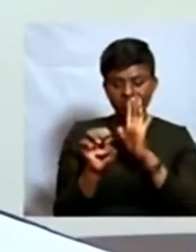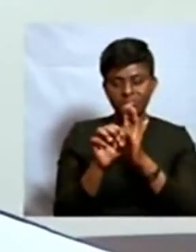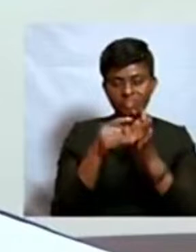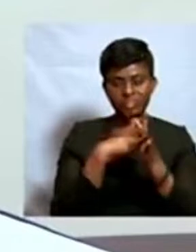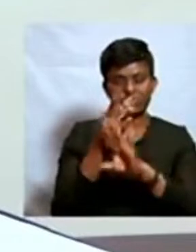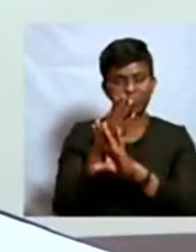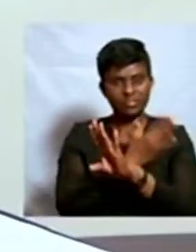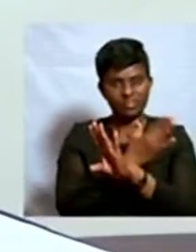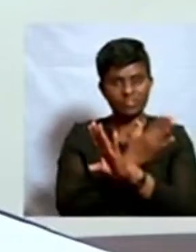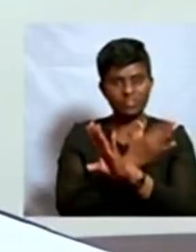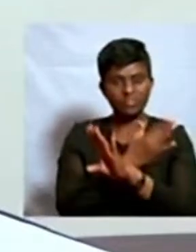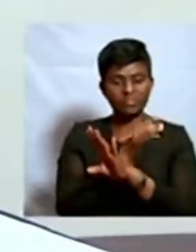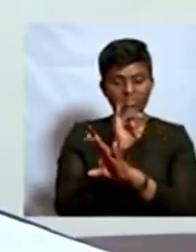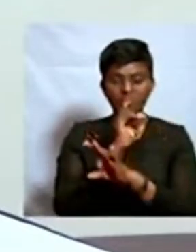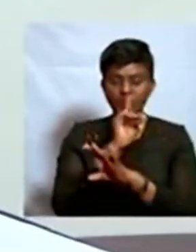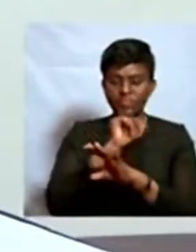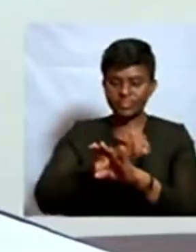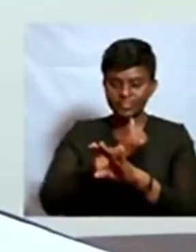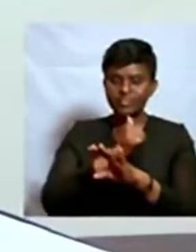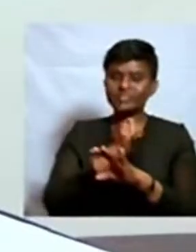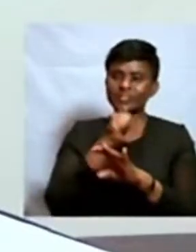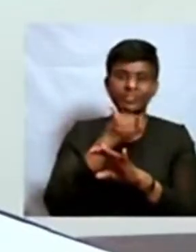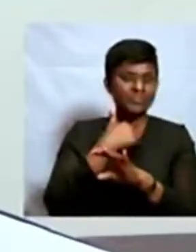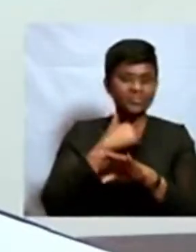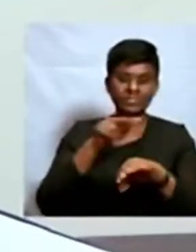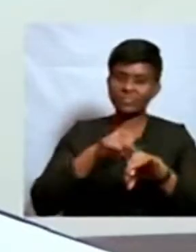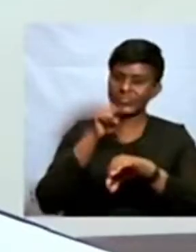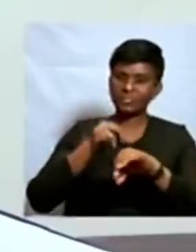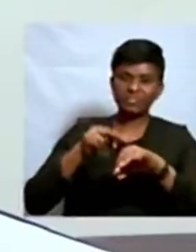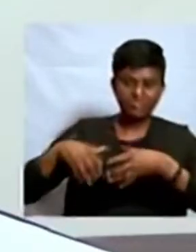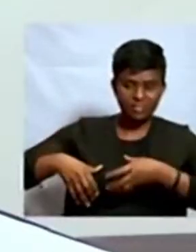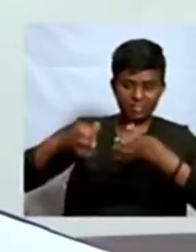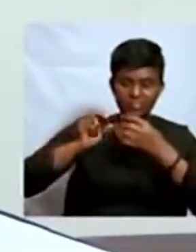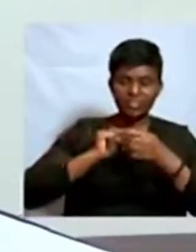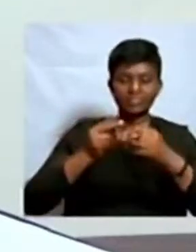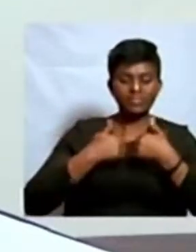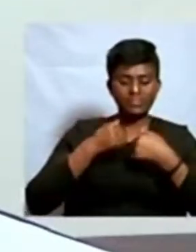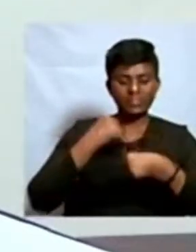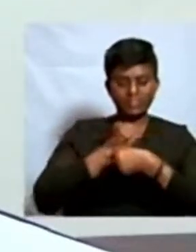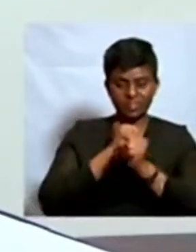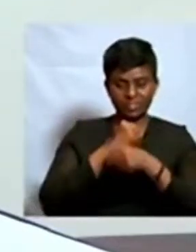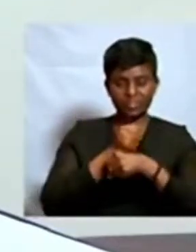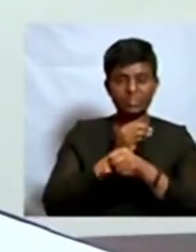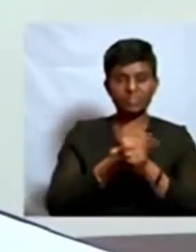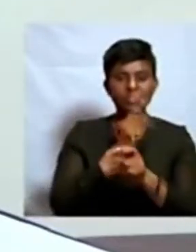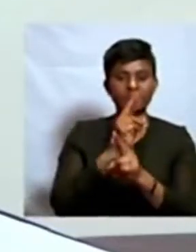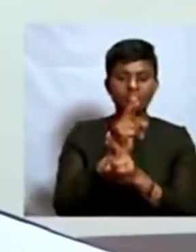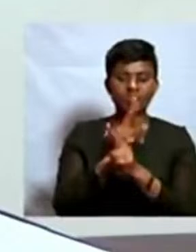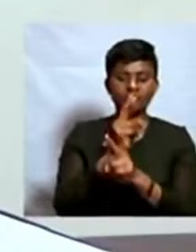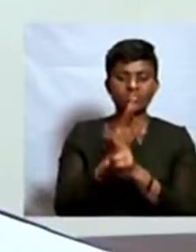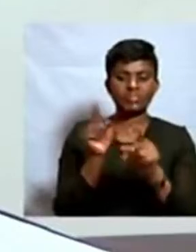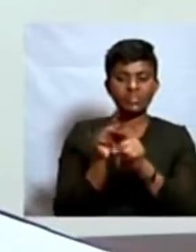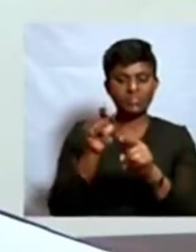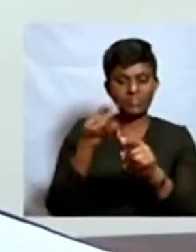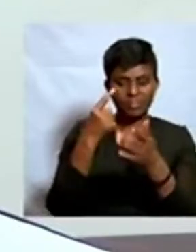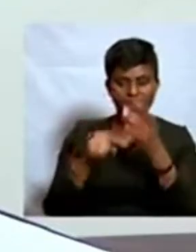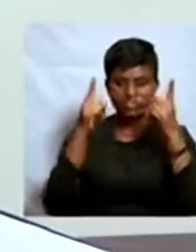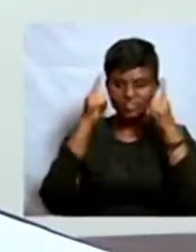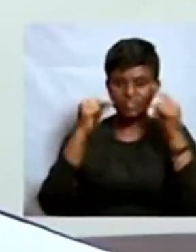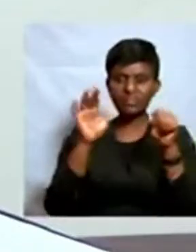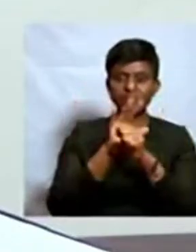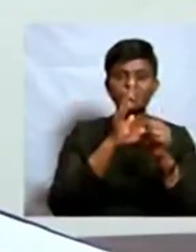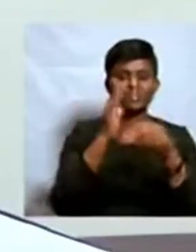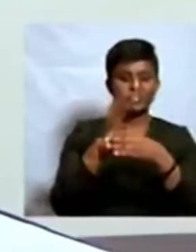before, by the fact that we didn't have a national carrier, we have fragmented our rights. So it requires a careful